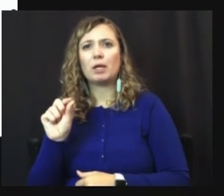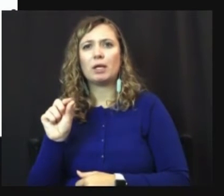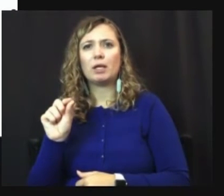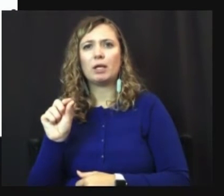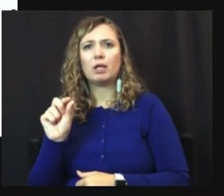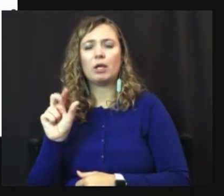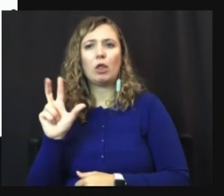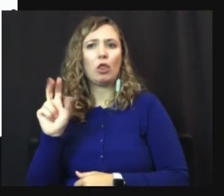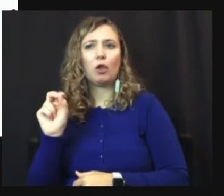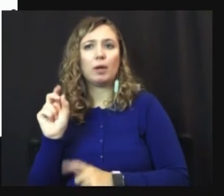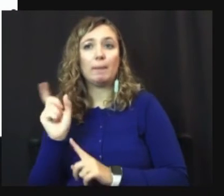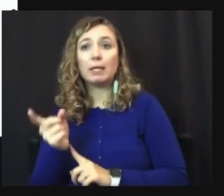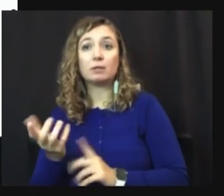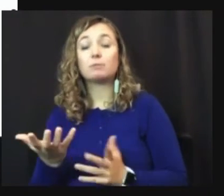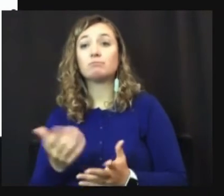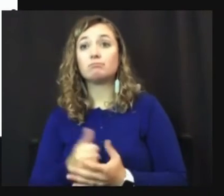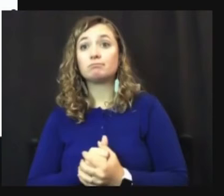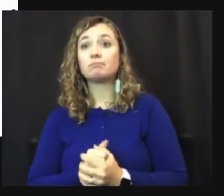minutes.